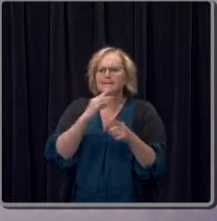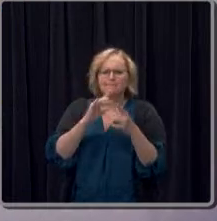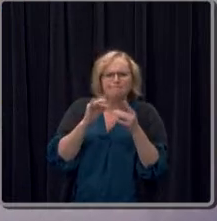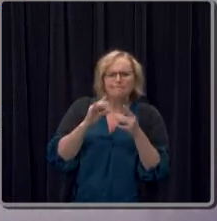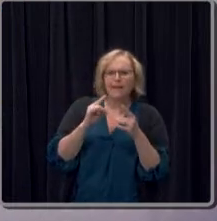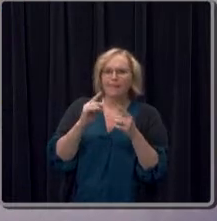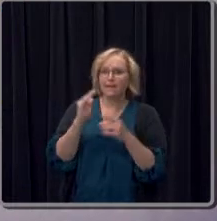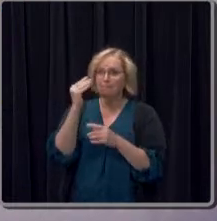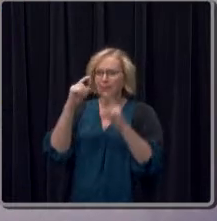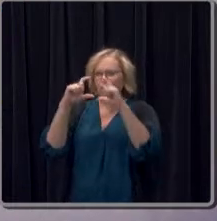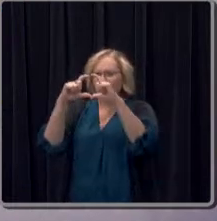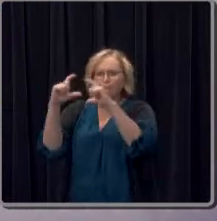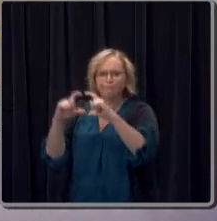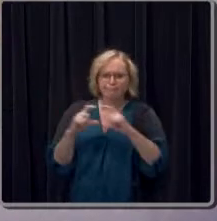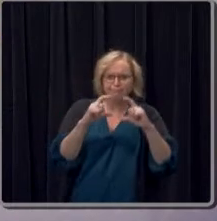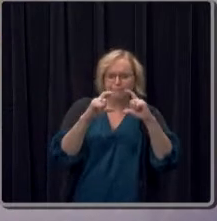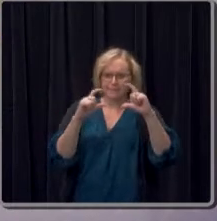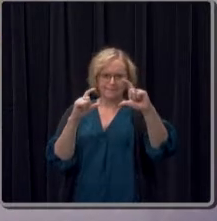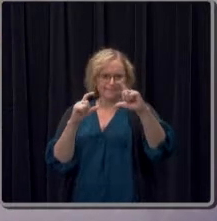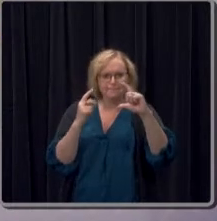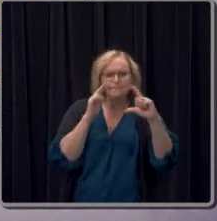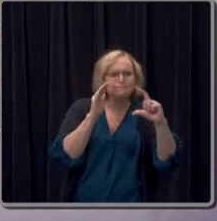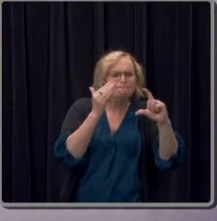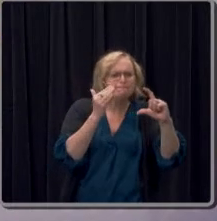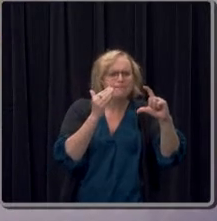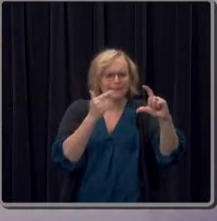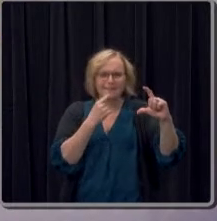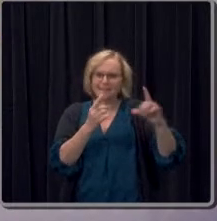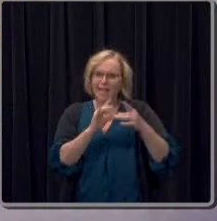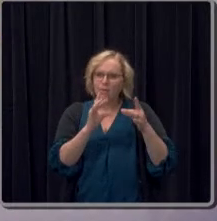where they can really represent who they are.